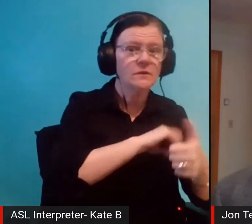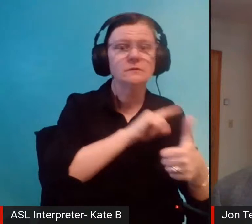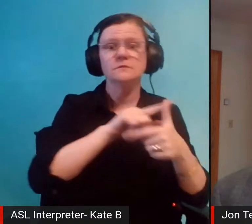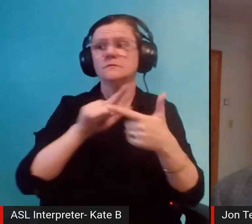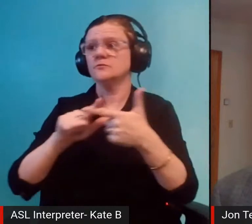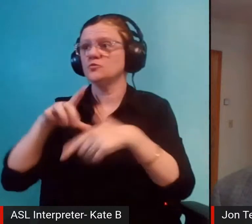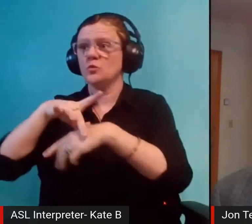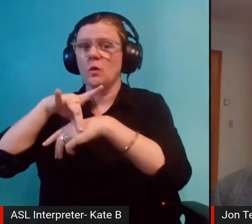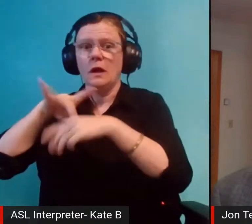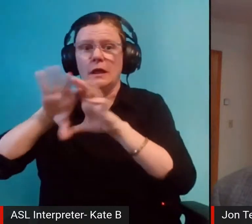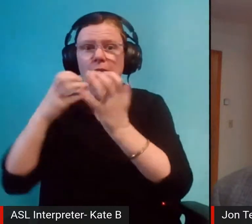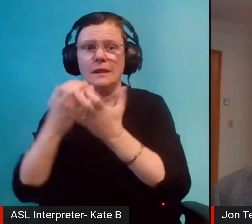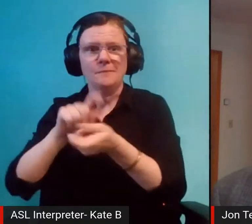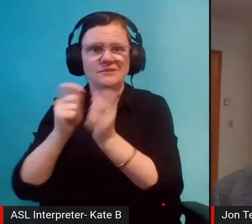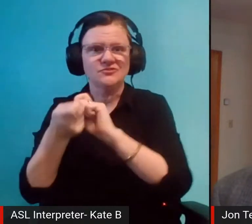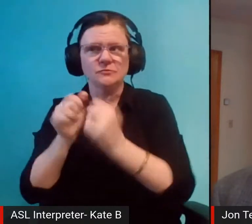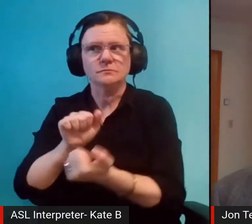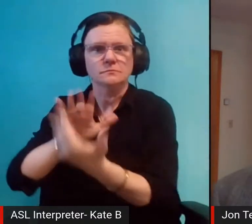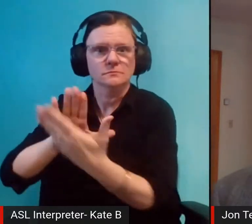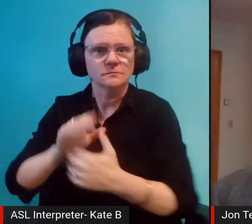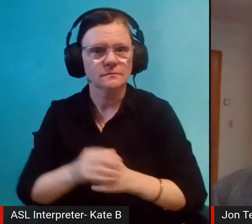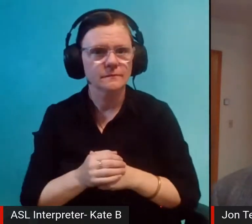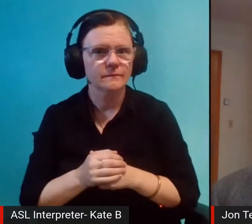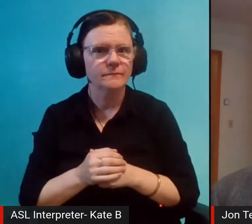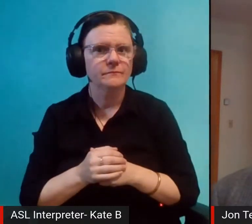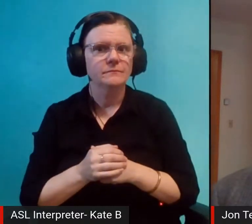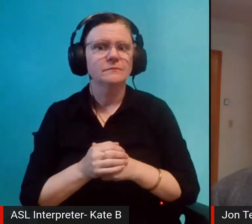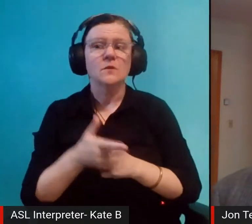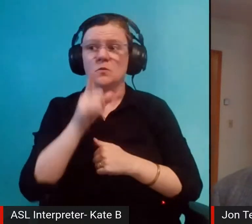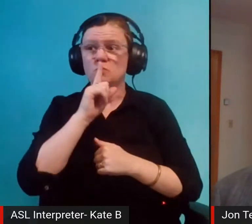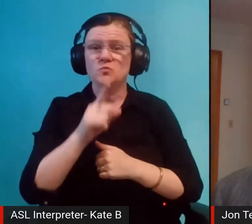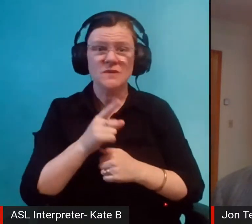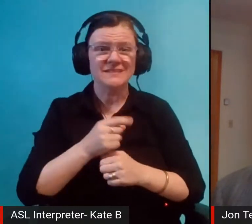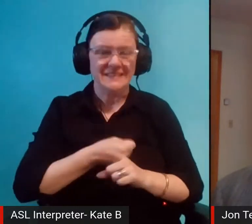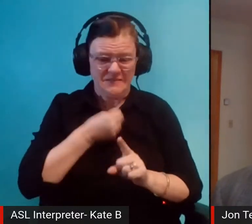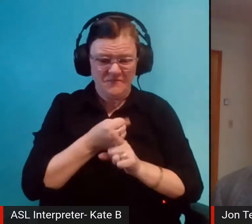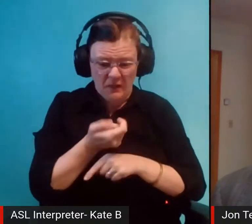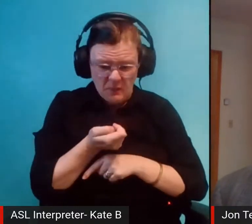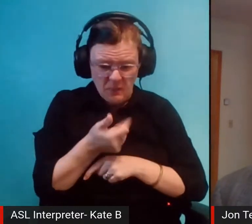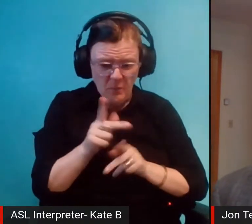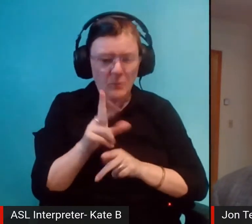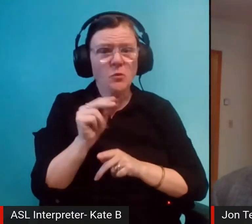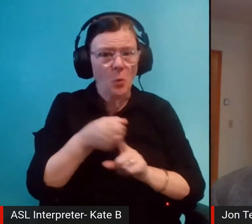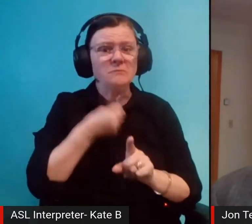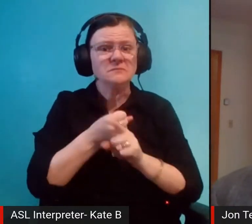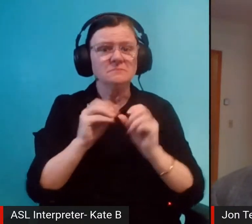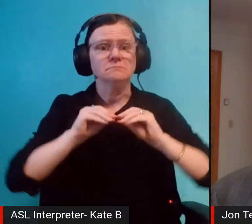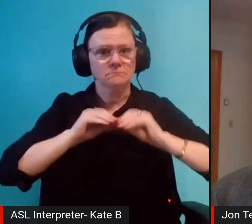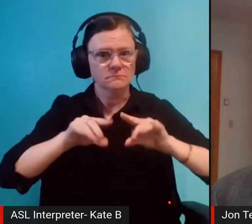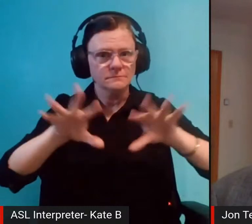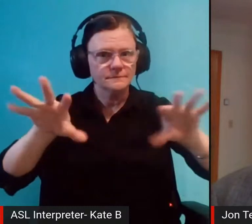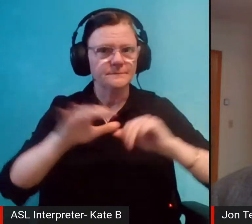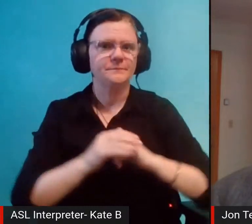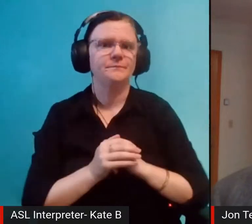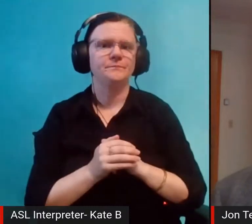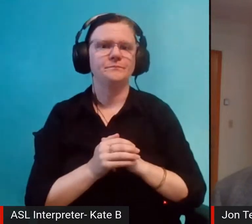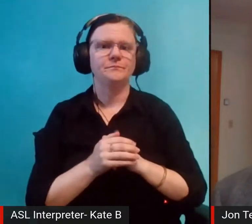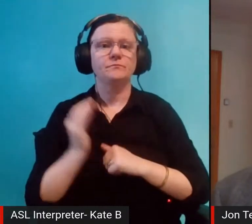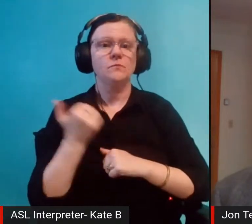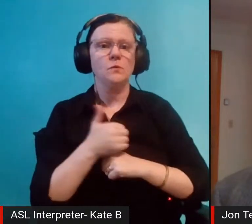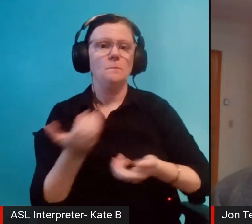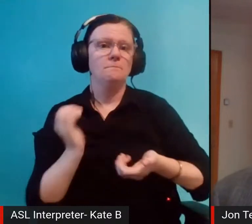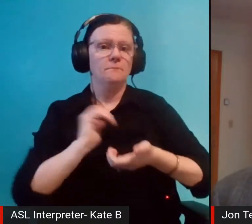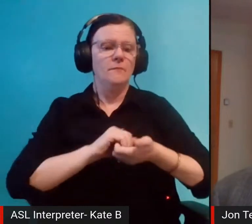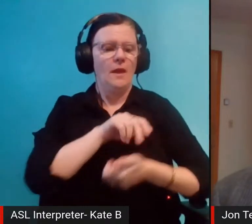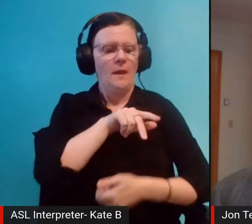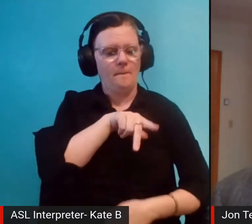change, things that have wide-ranging effects. Well, tonight we have partnered with our Pathway of Distinction